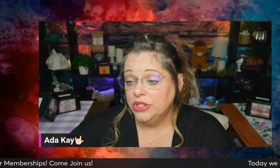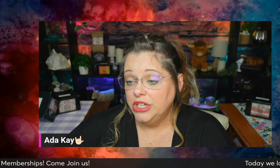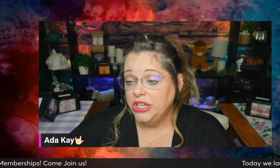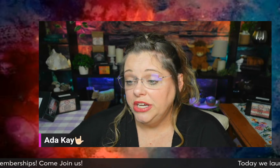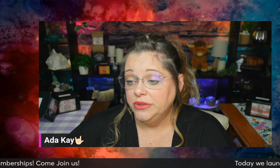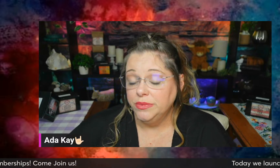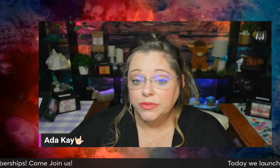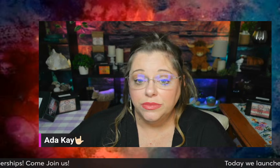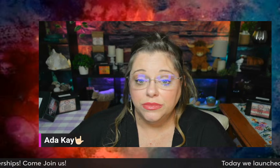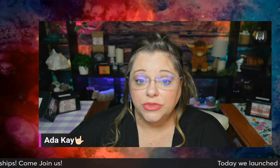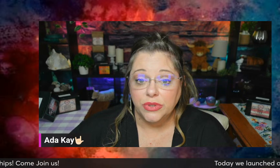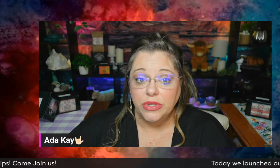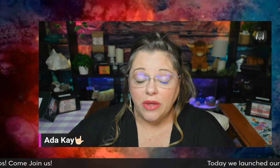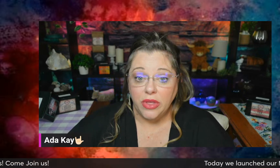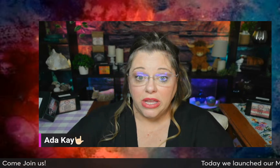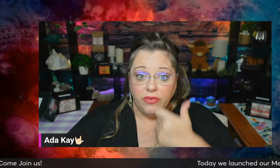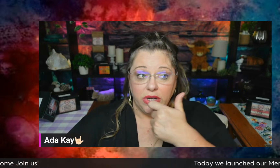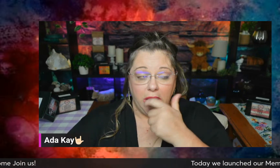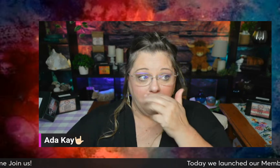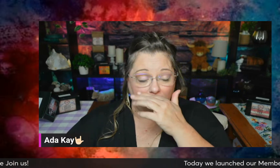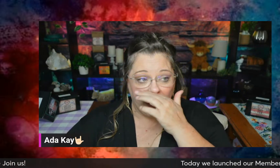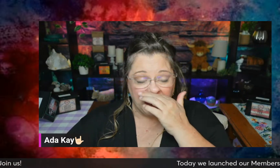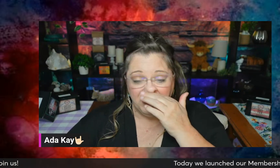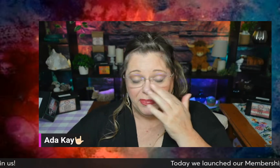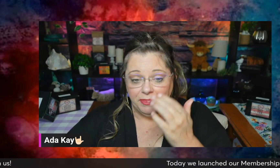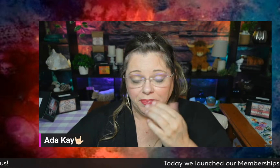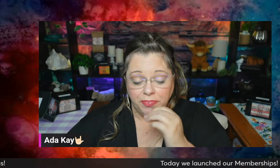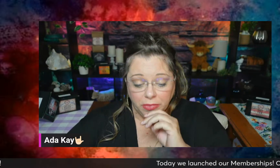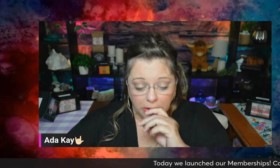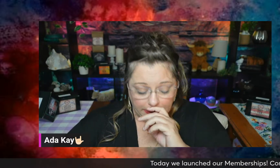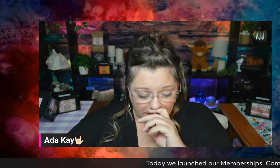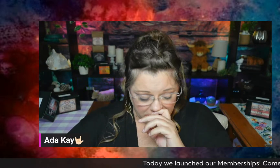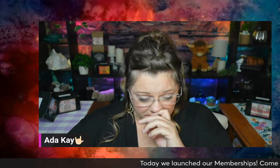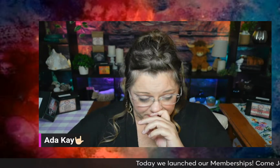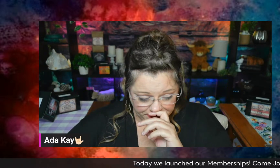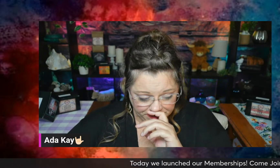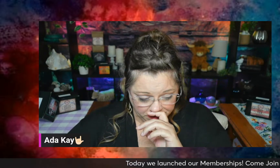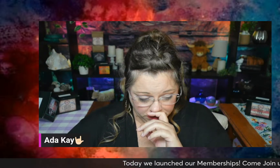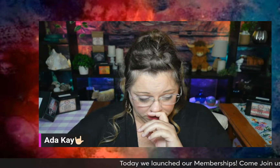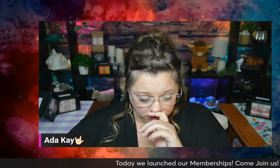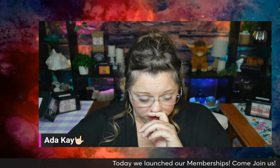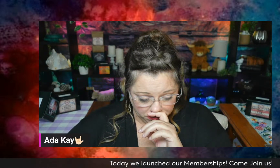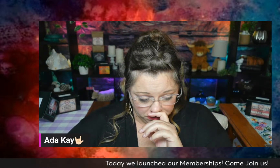either inhaled. So now they even have